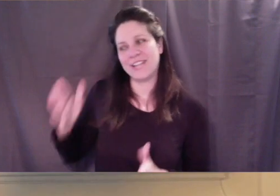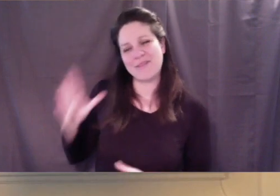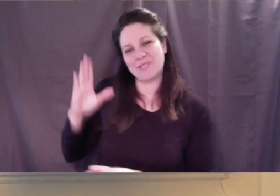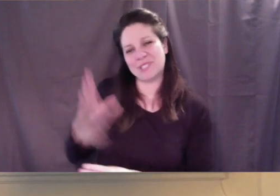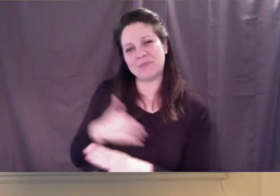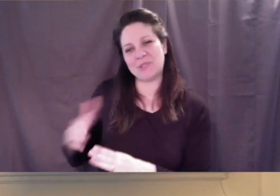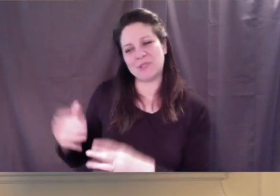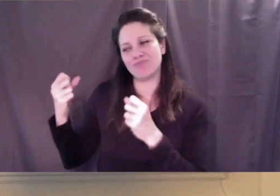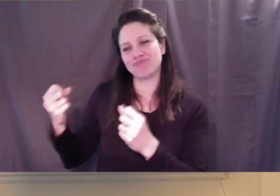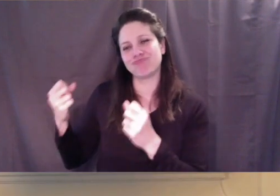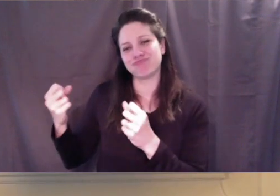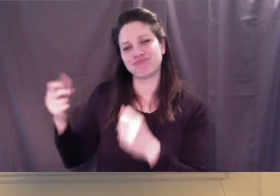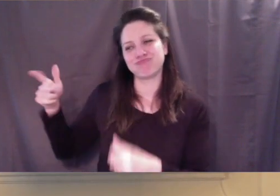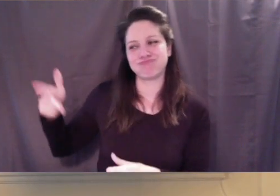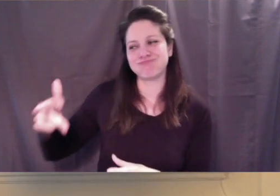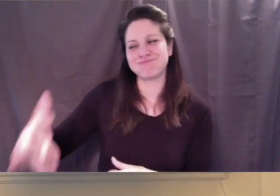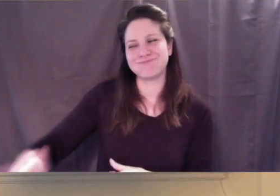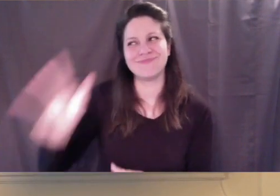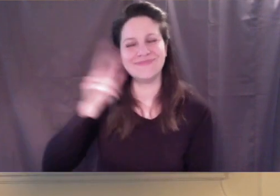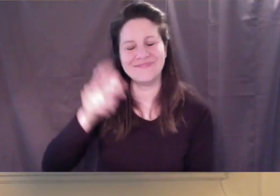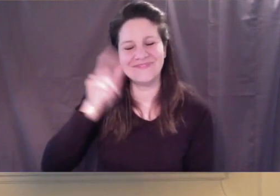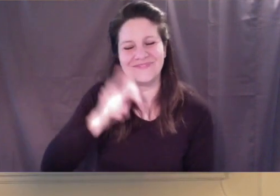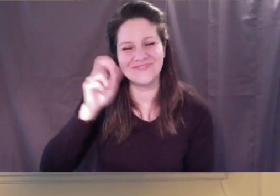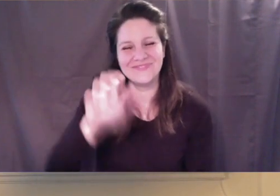Our neighbors are generous. We've got some music coming down the hill.